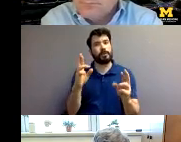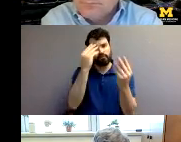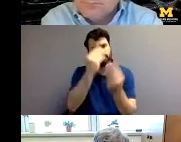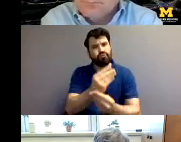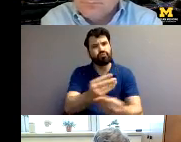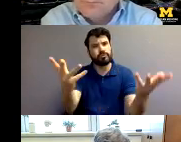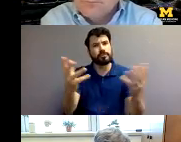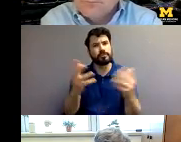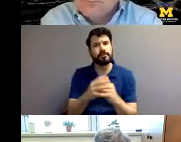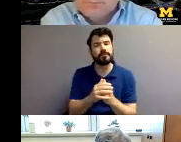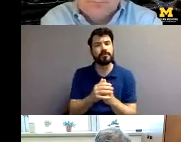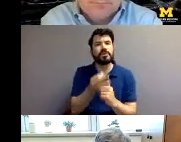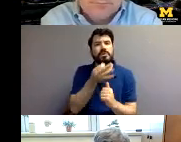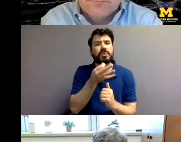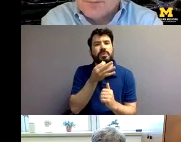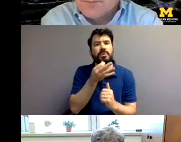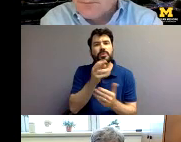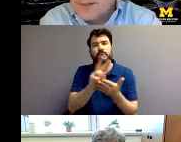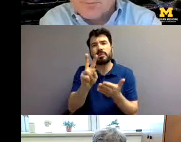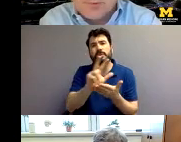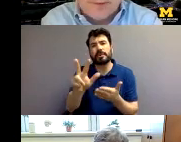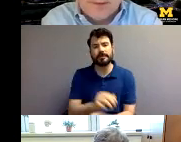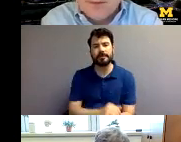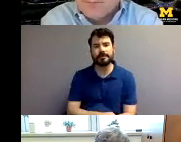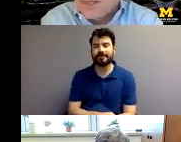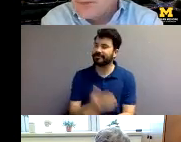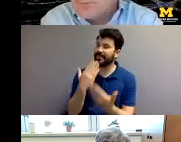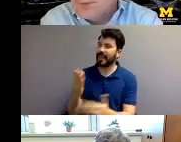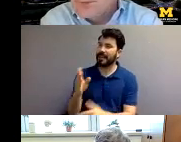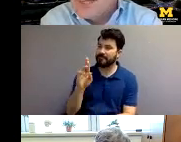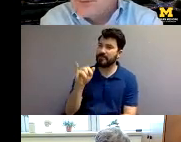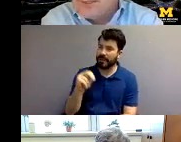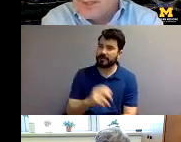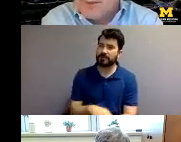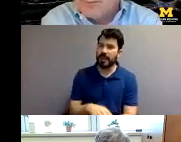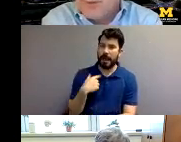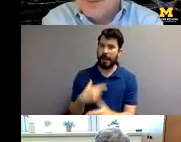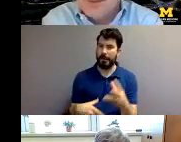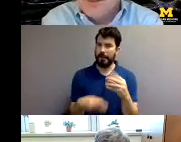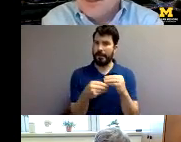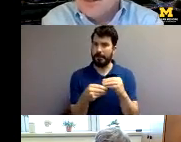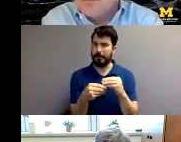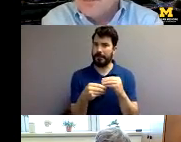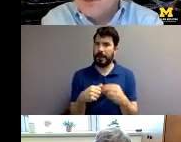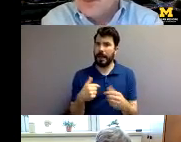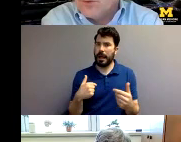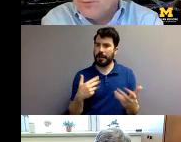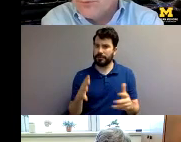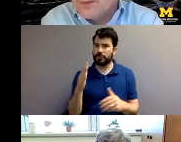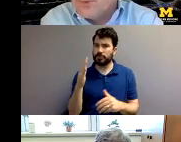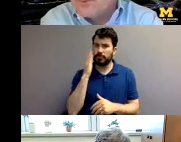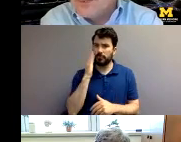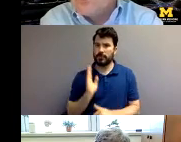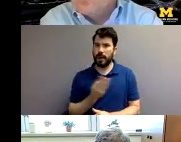you in a few weeks at the most. Thanks, Brian. And I'll just build on that a little bit. I'm aware, our goal